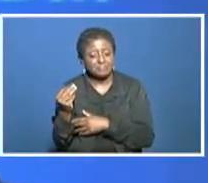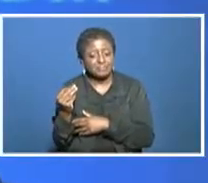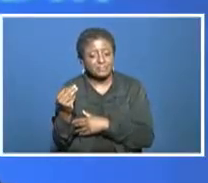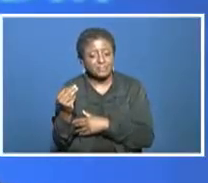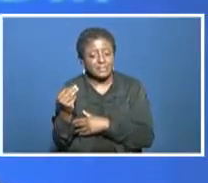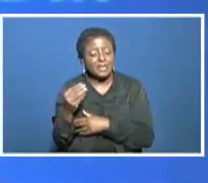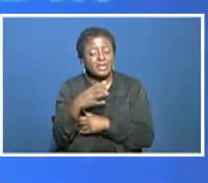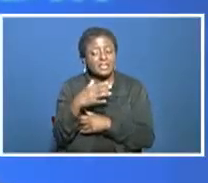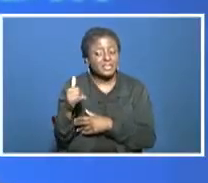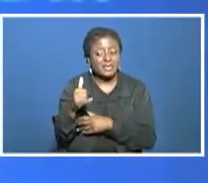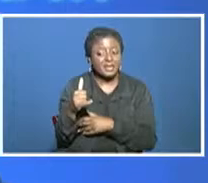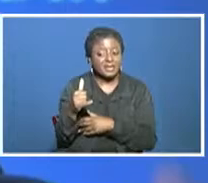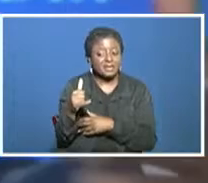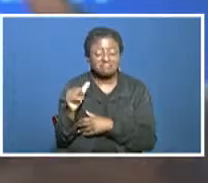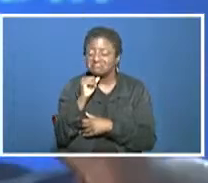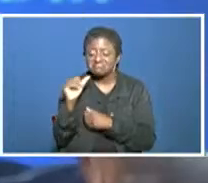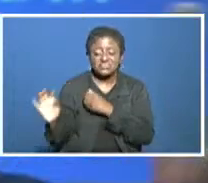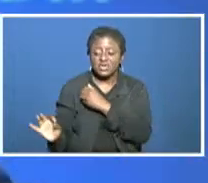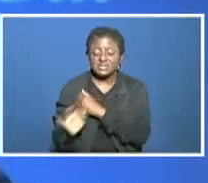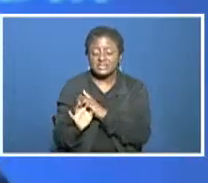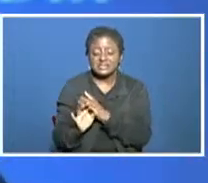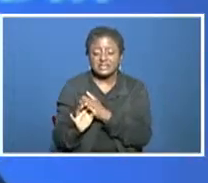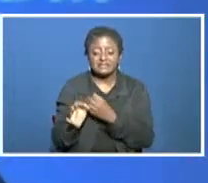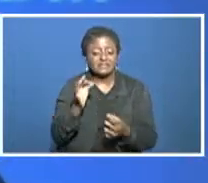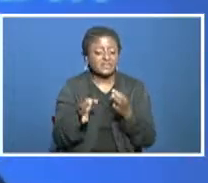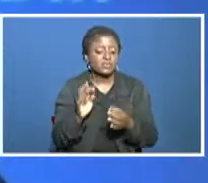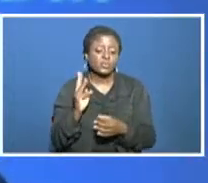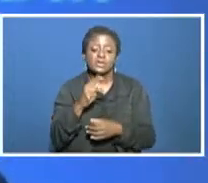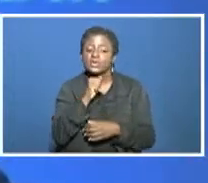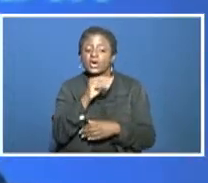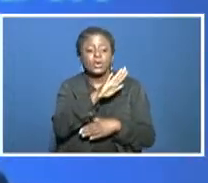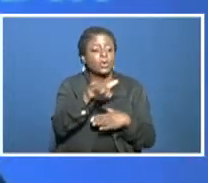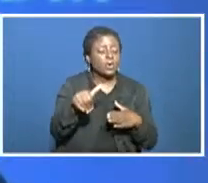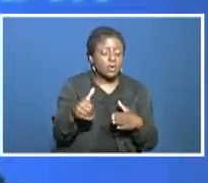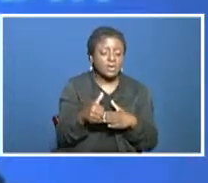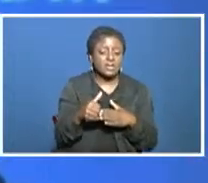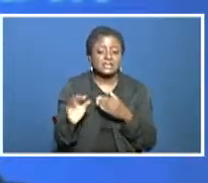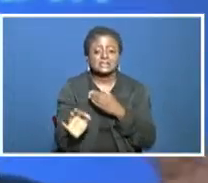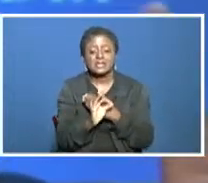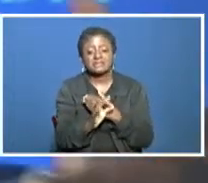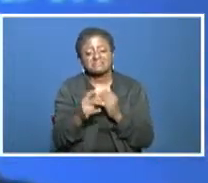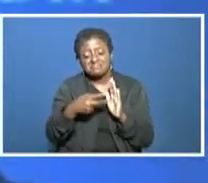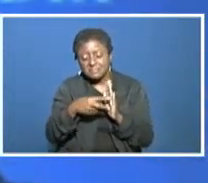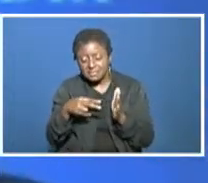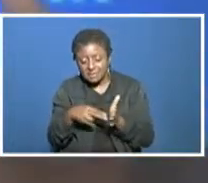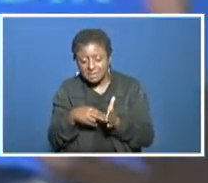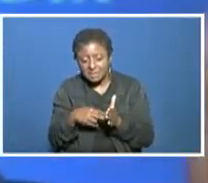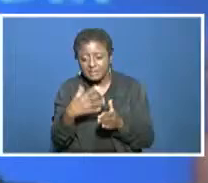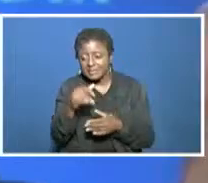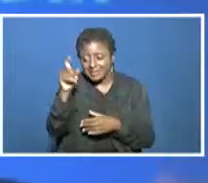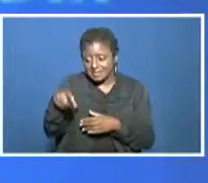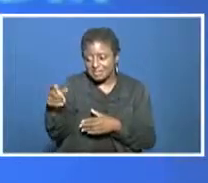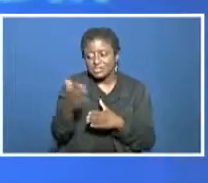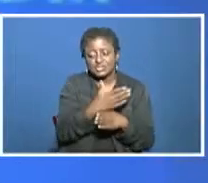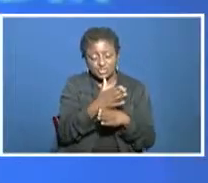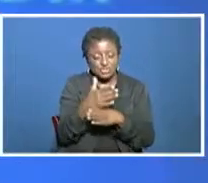not be safe unless we are all safe. Meaning that they need to